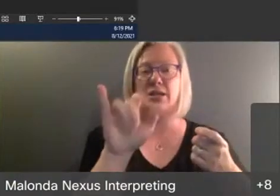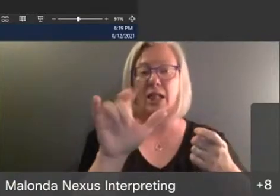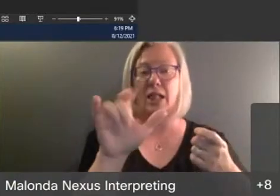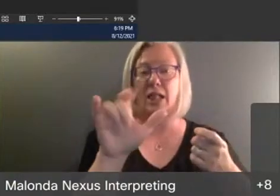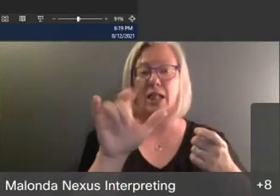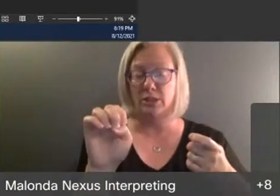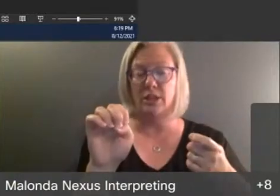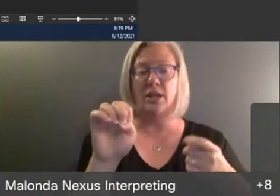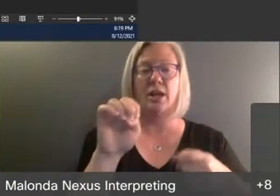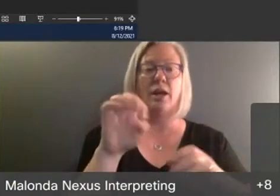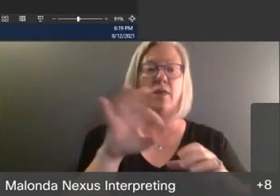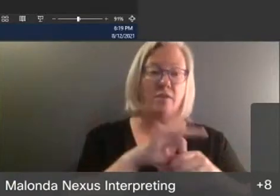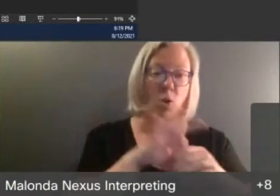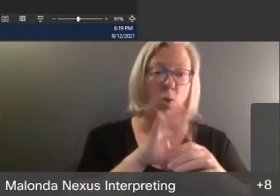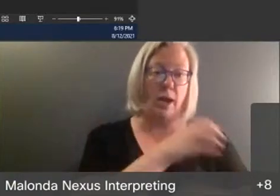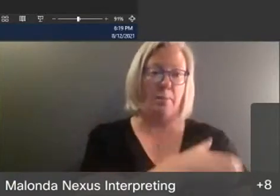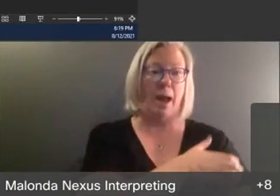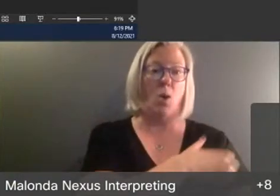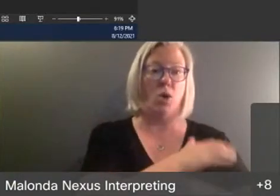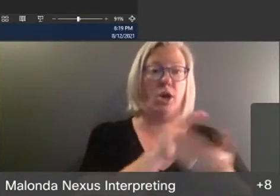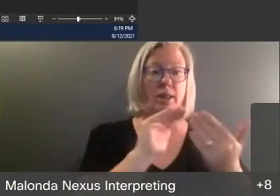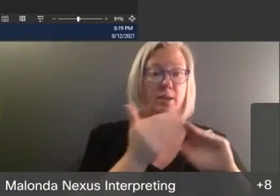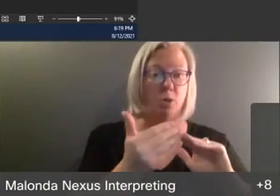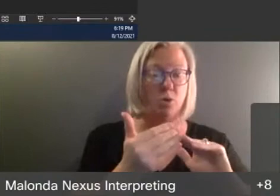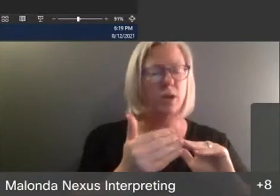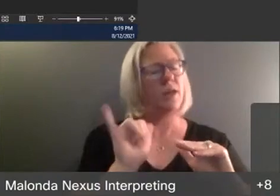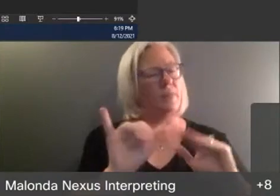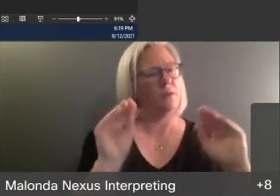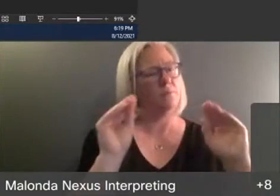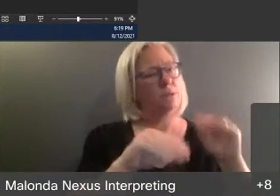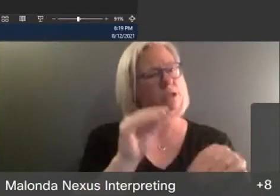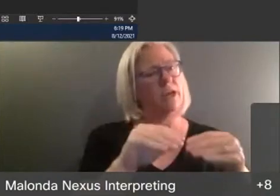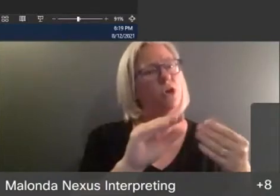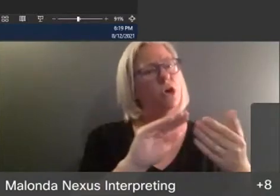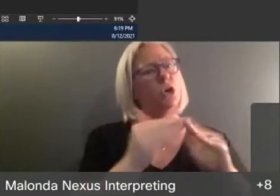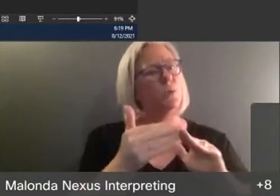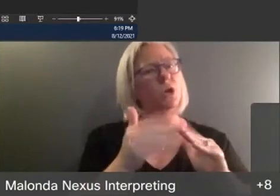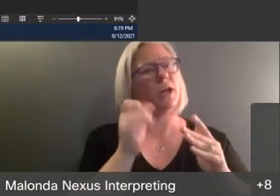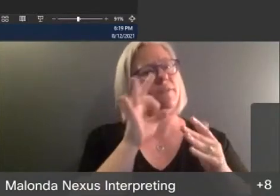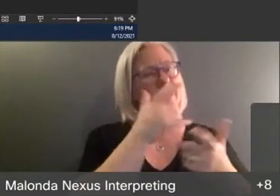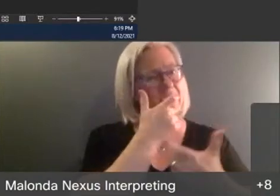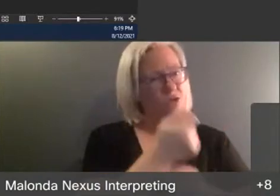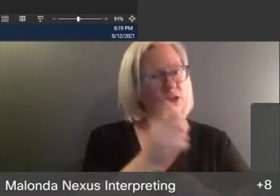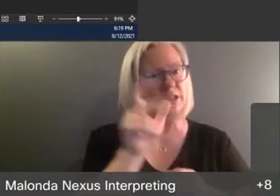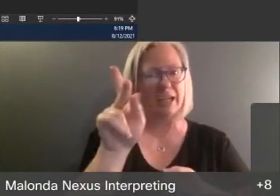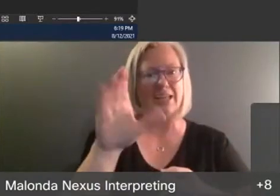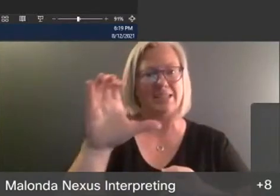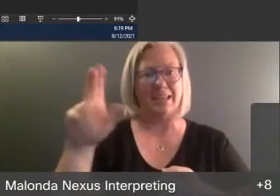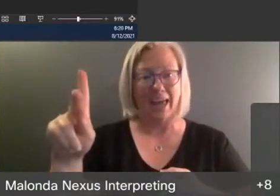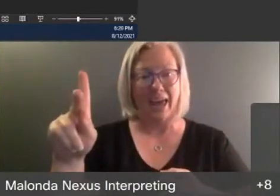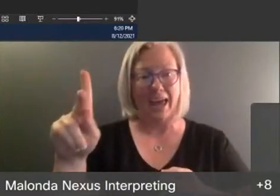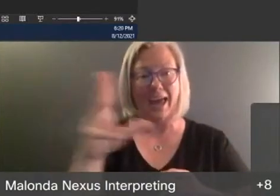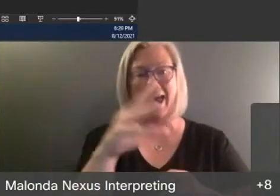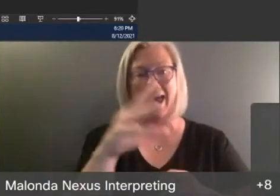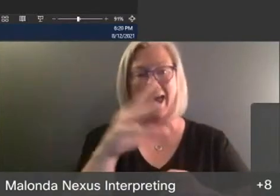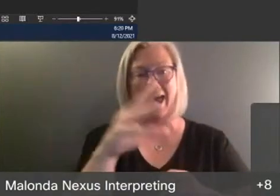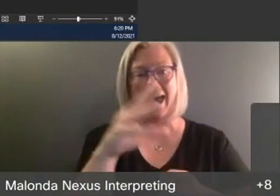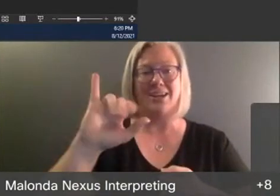County. It put together a community of, or kept together a community of interest of KCK and Johnson